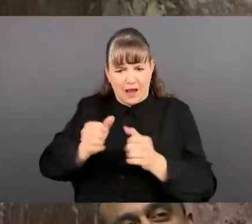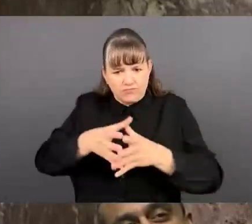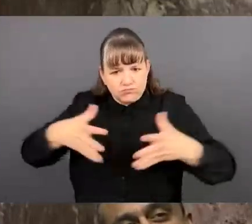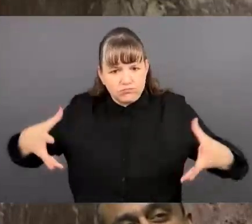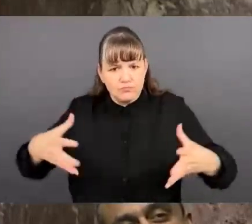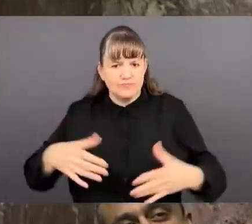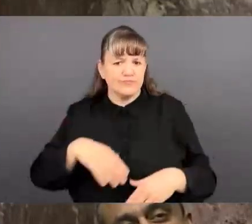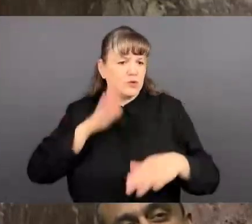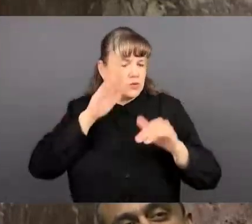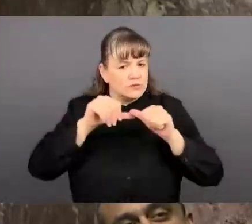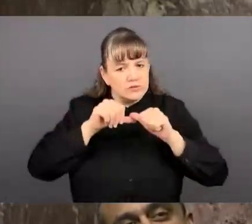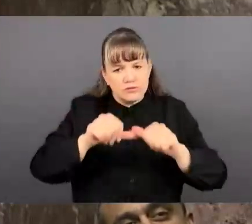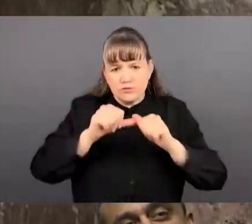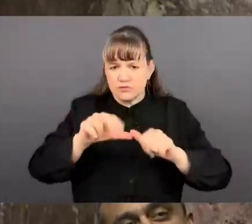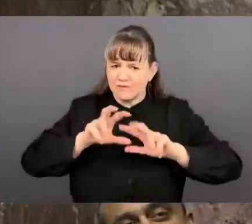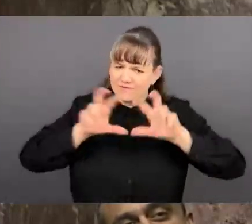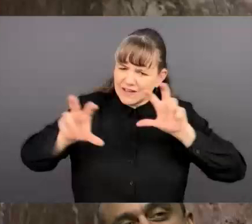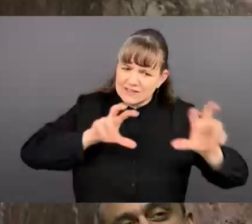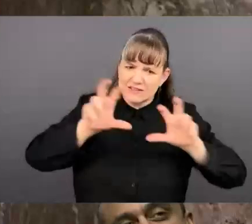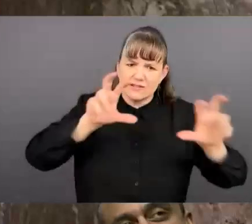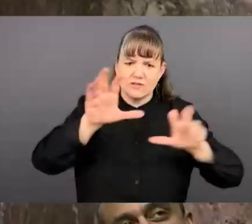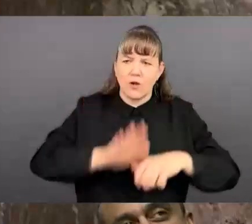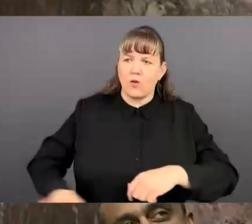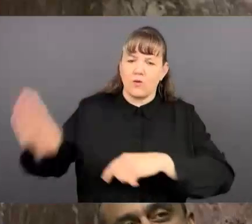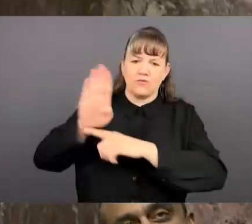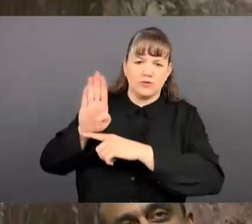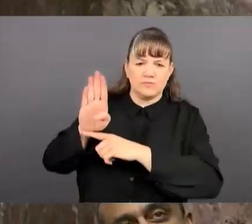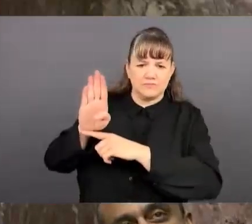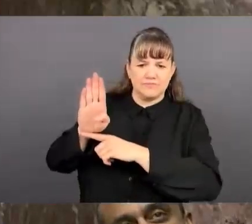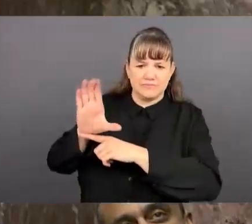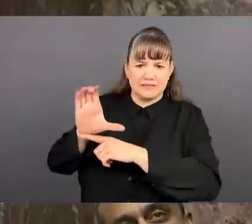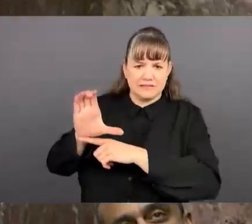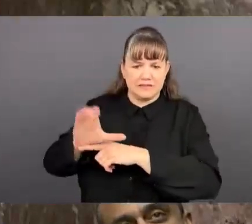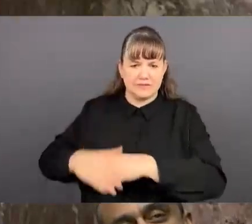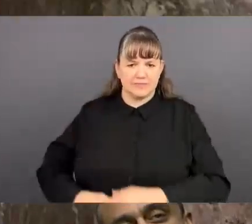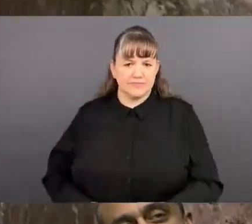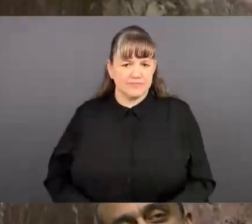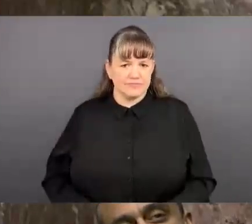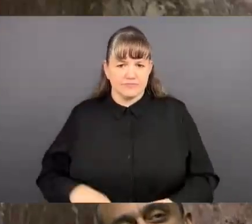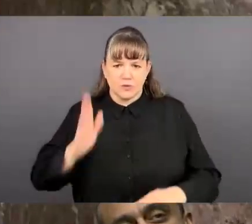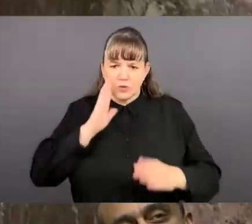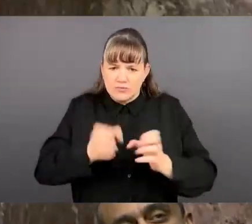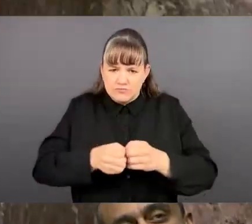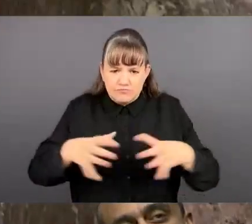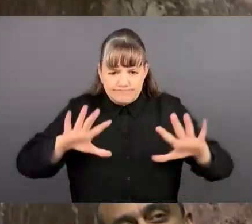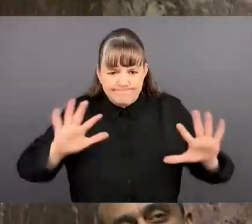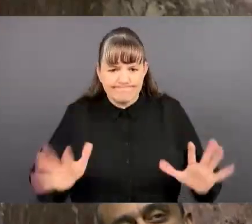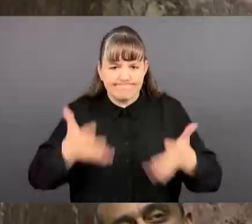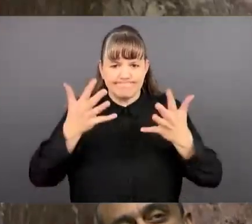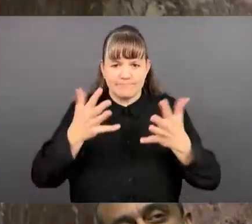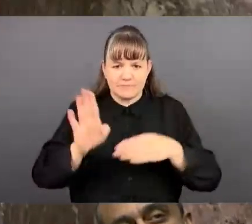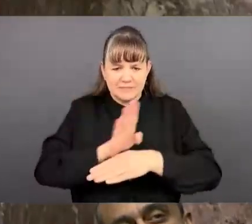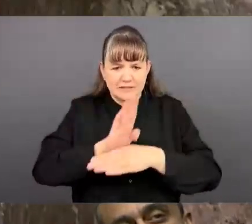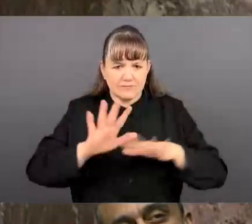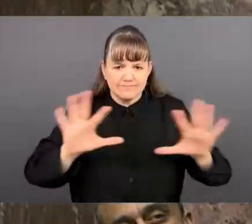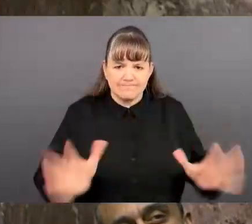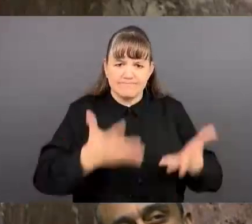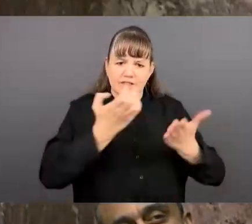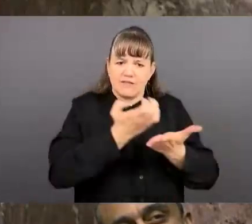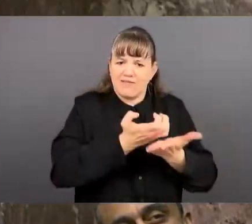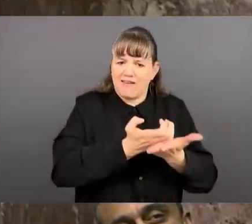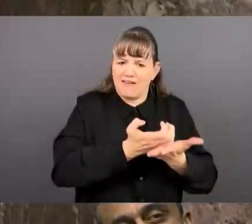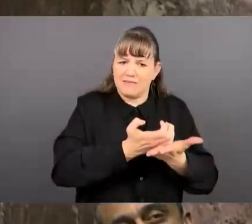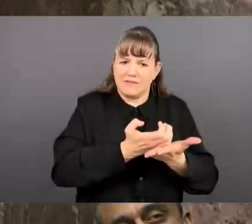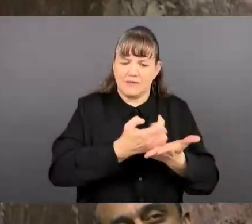building communities, building the economy, training the next generation of provinces, because we have faith in this community, Honourable Speaker. They vote against